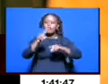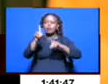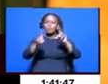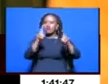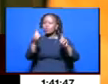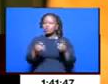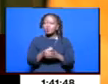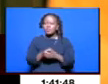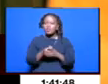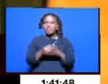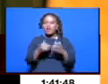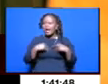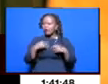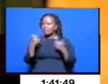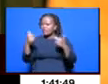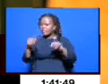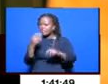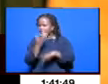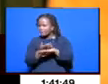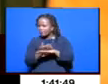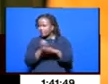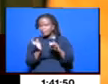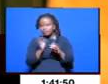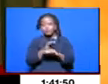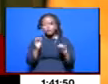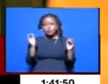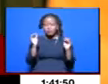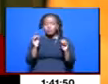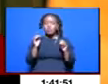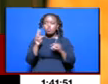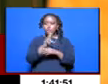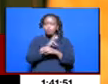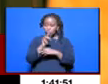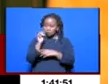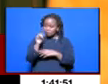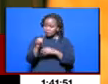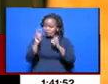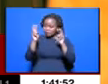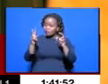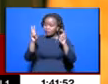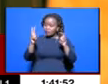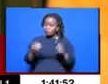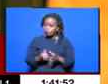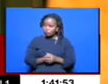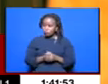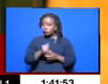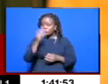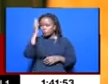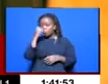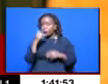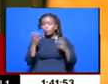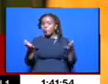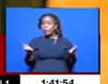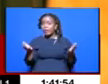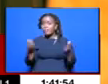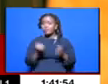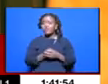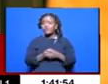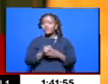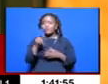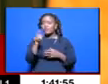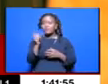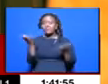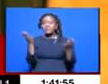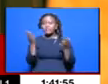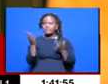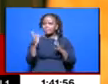difficulty in disposing of this particular issue because it was not ripe, as